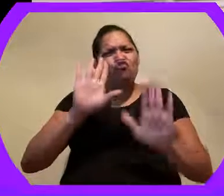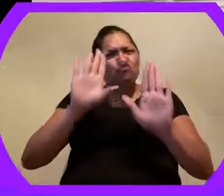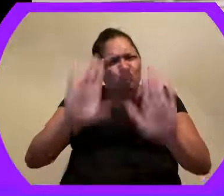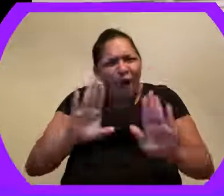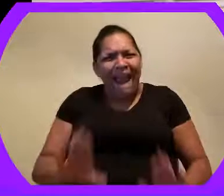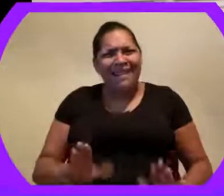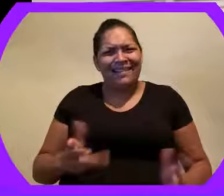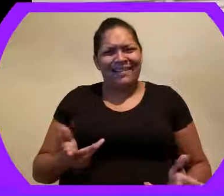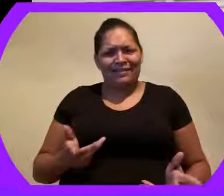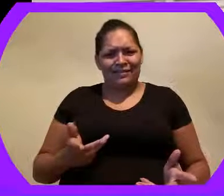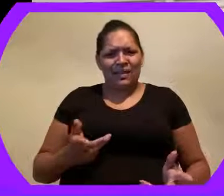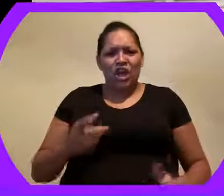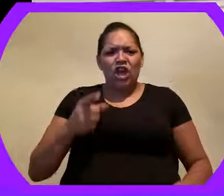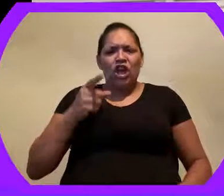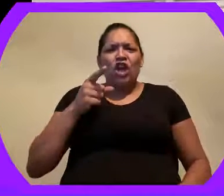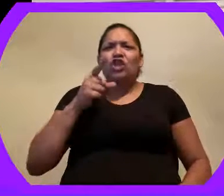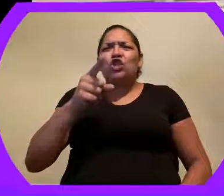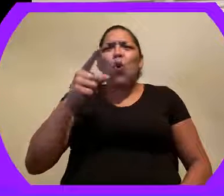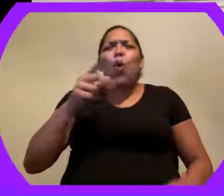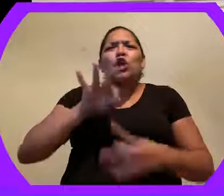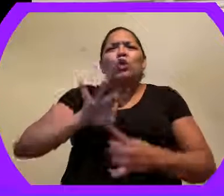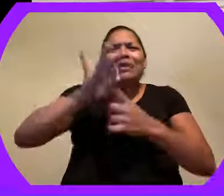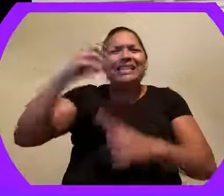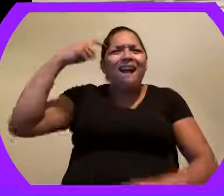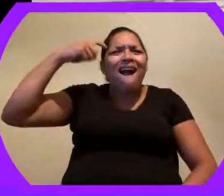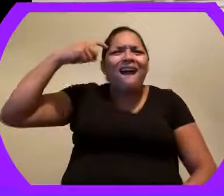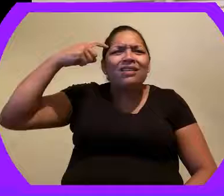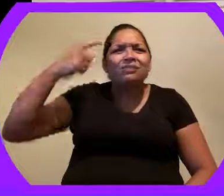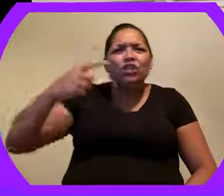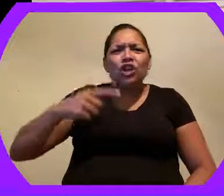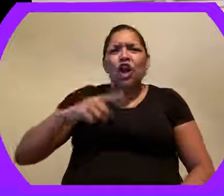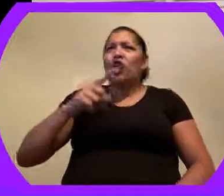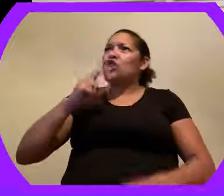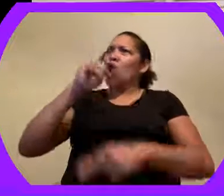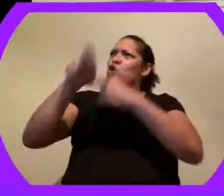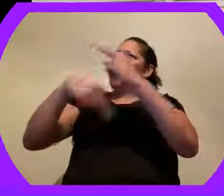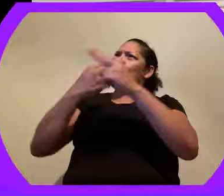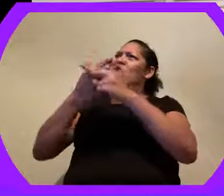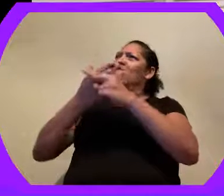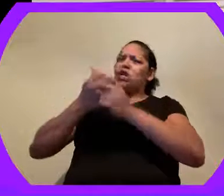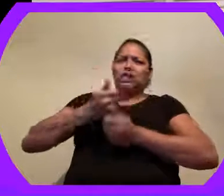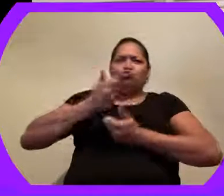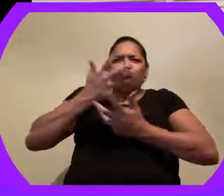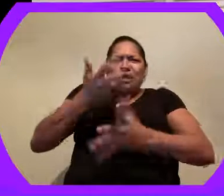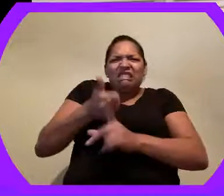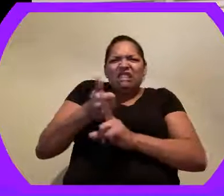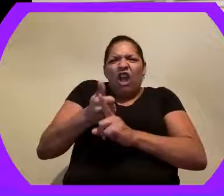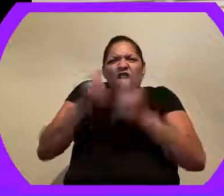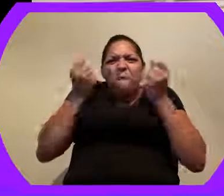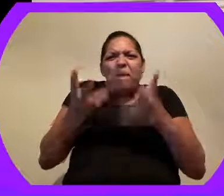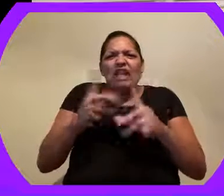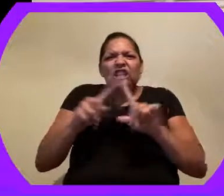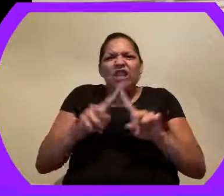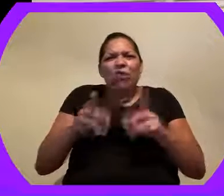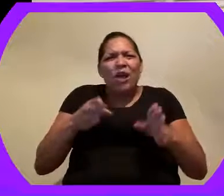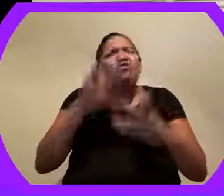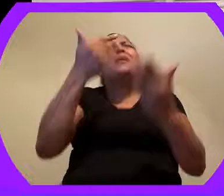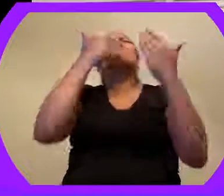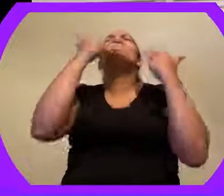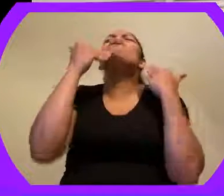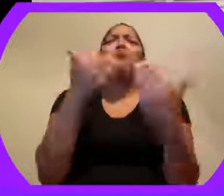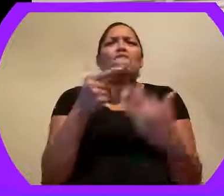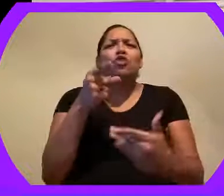your greatness. We're all one. We're all a unique consciousness of the universe expressing itself in different